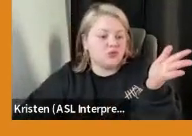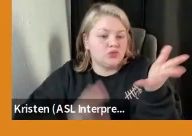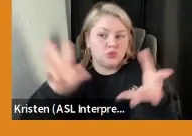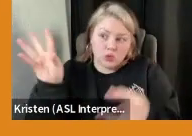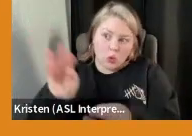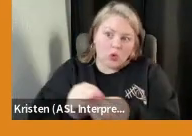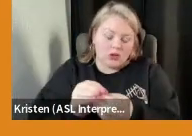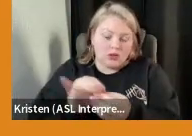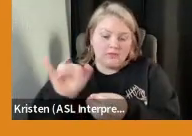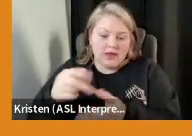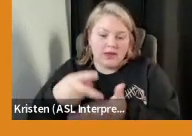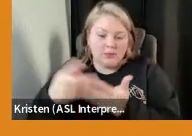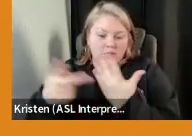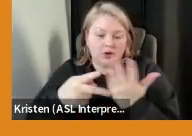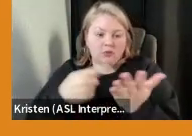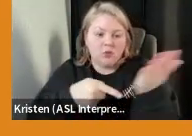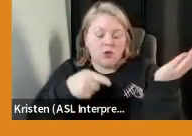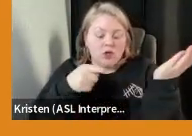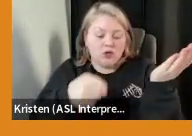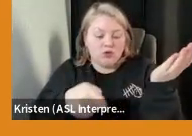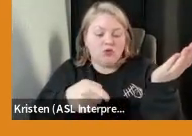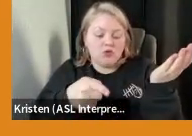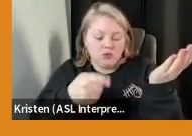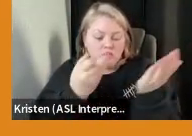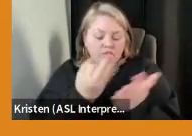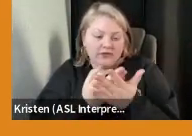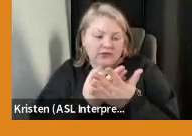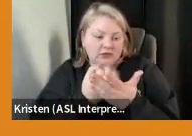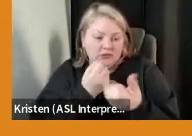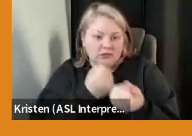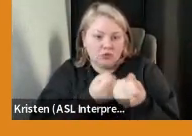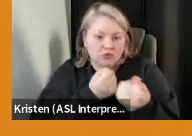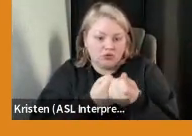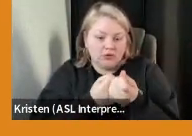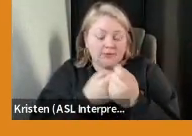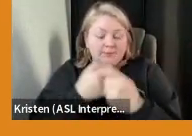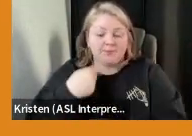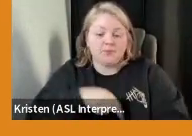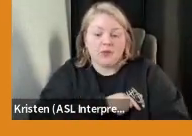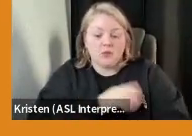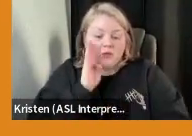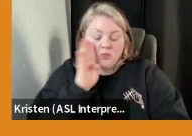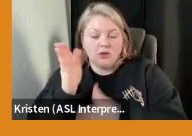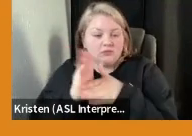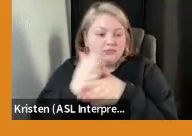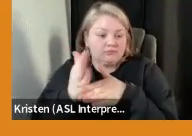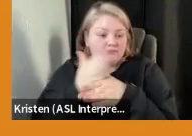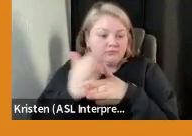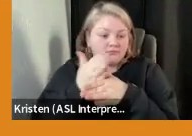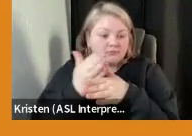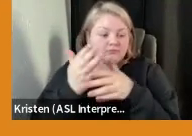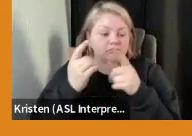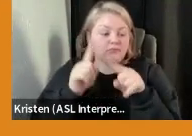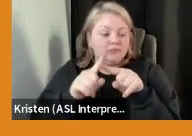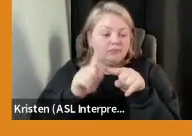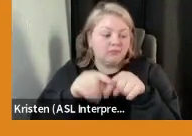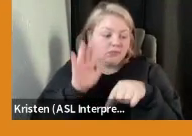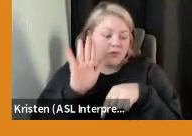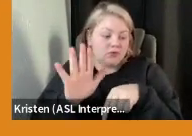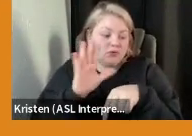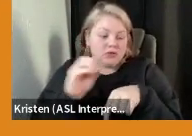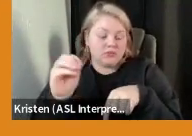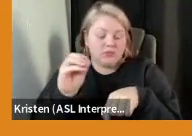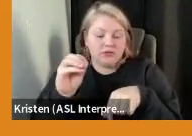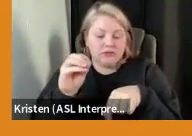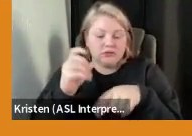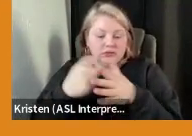the programs that you are a fiscal sponsor for? We will net those out of your organization's